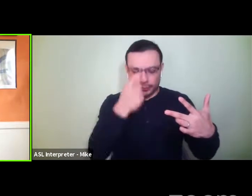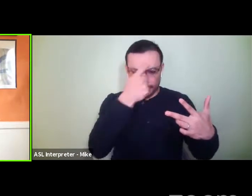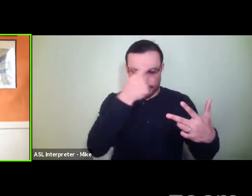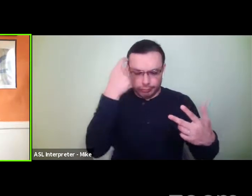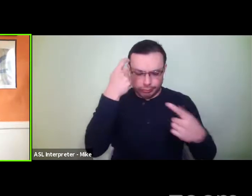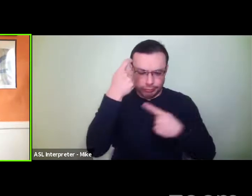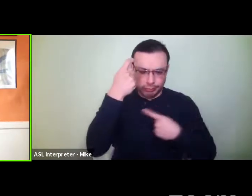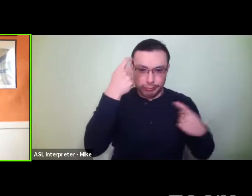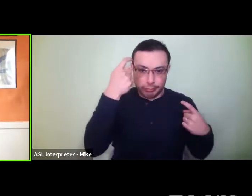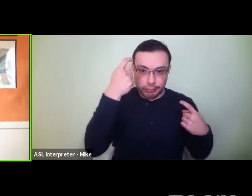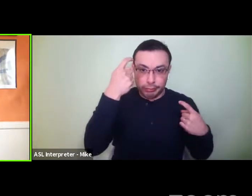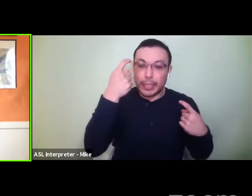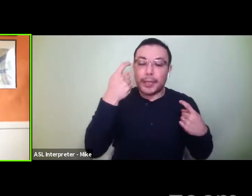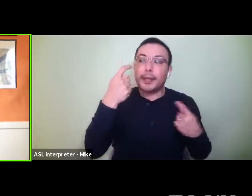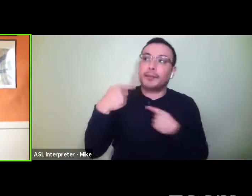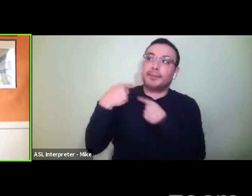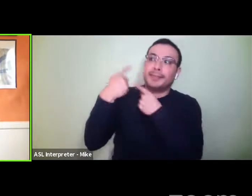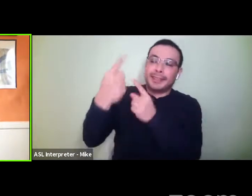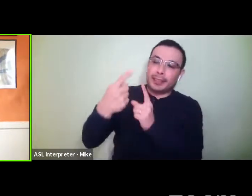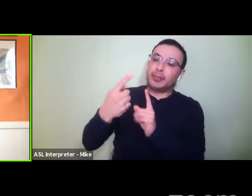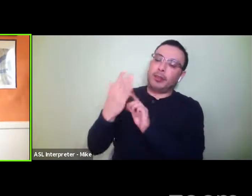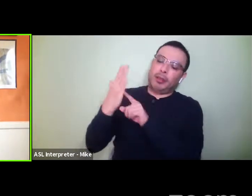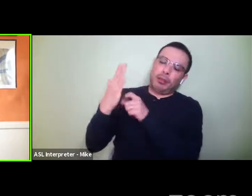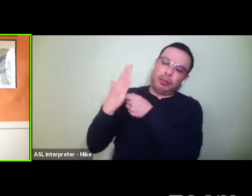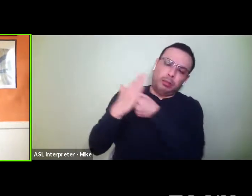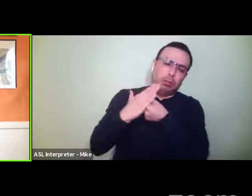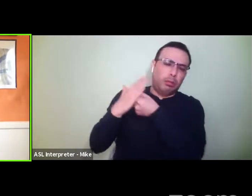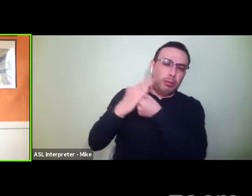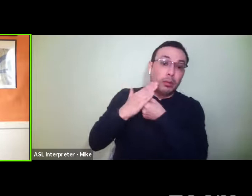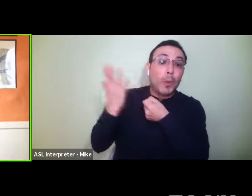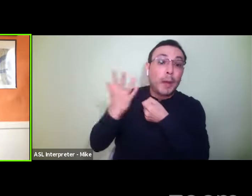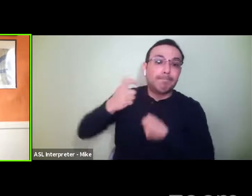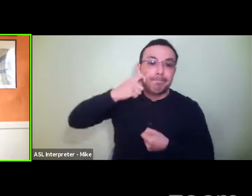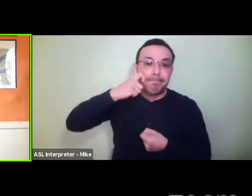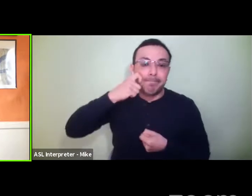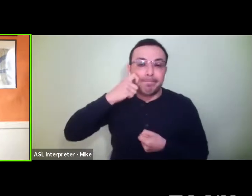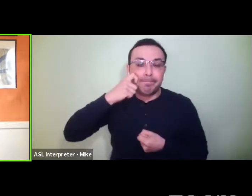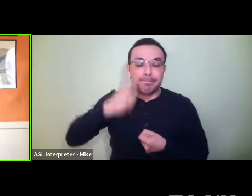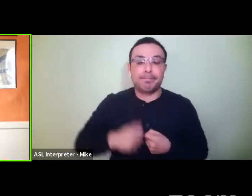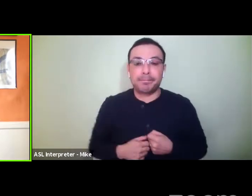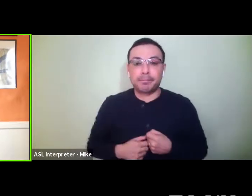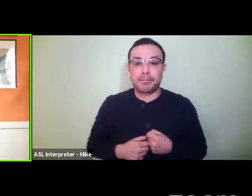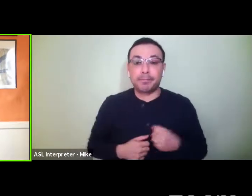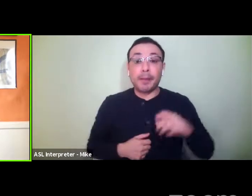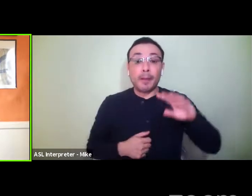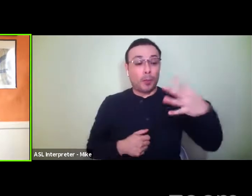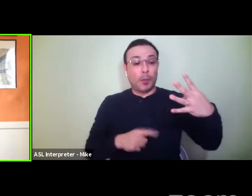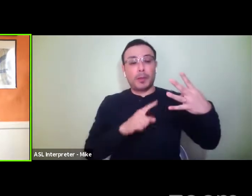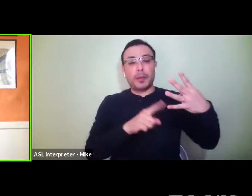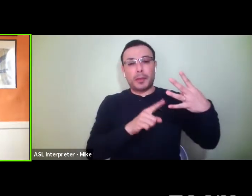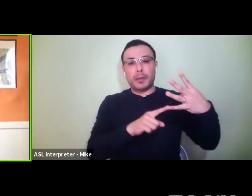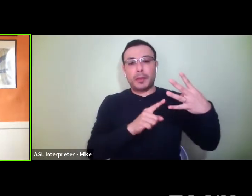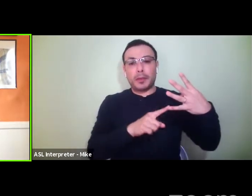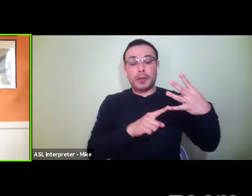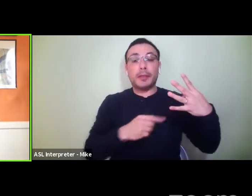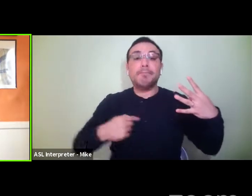in my own lifetime. The fourth disability I'll mention here is my